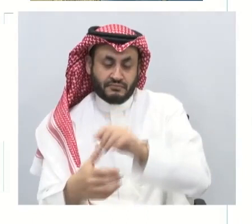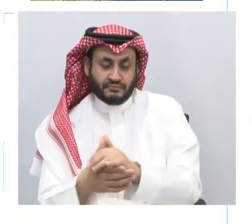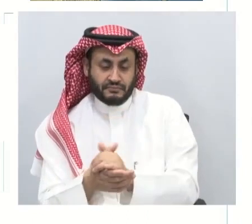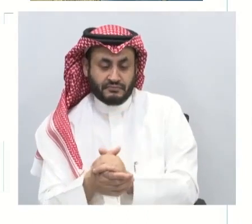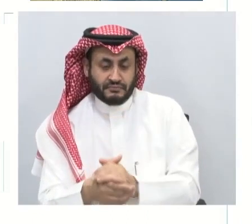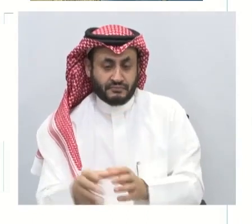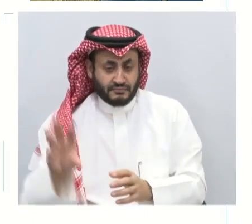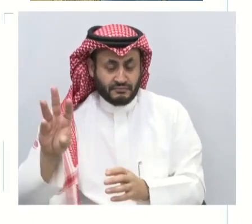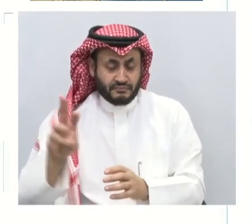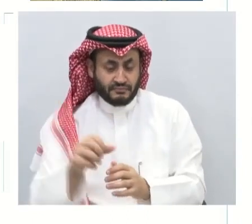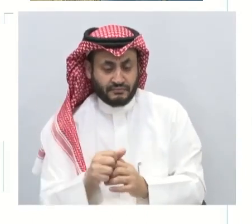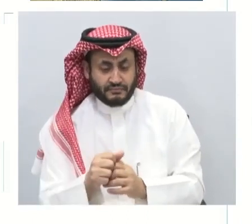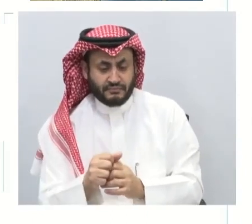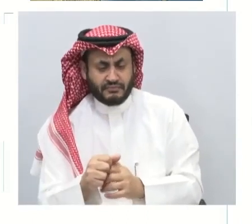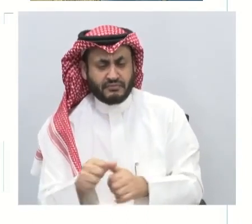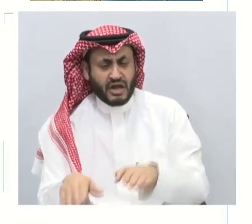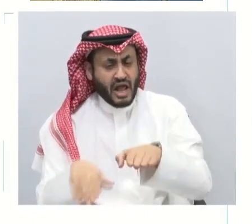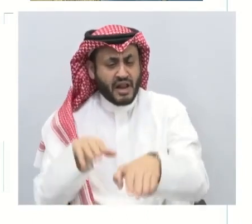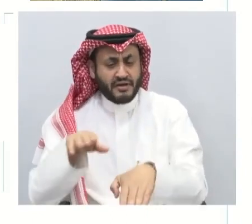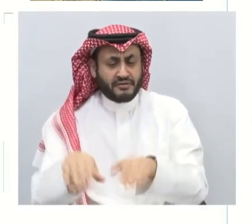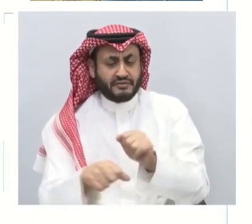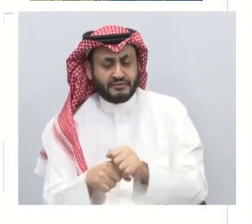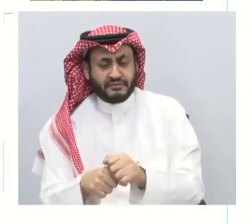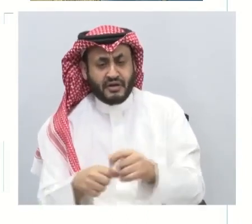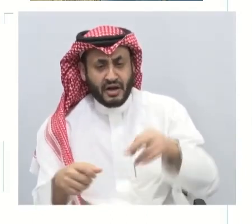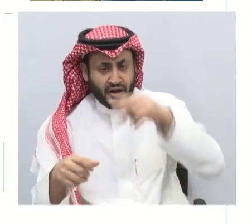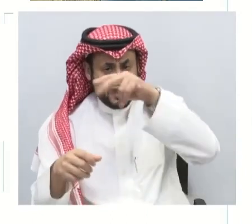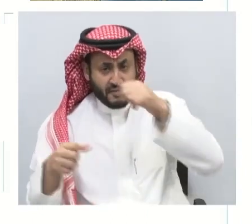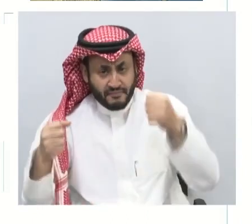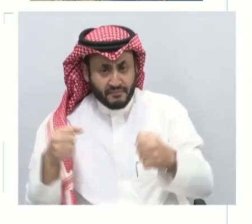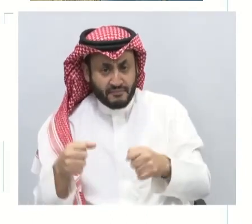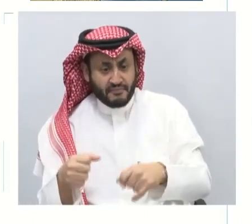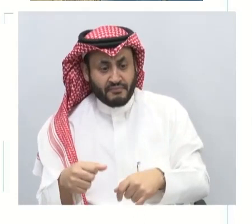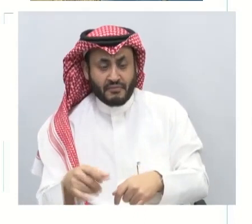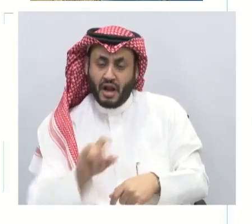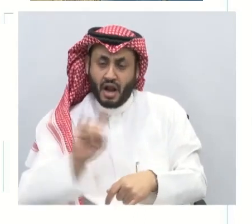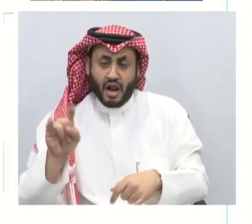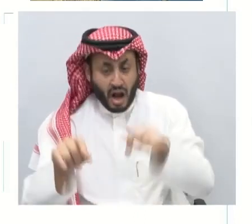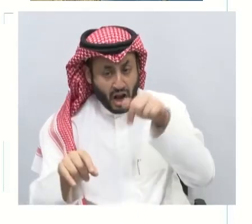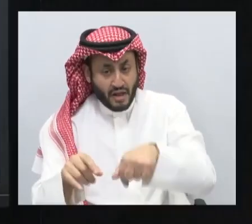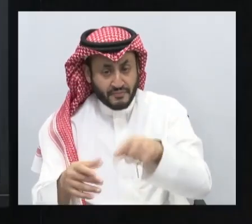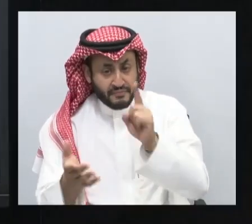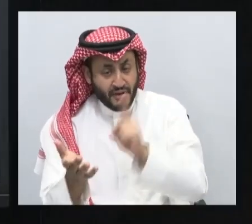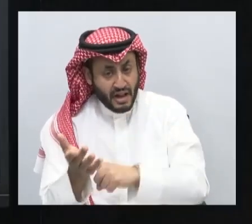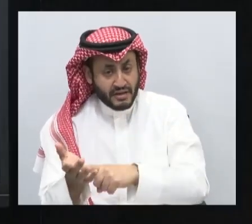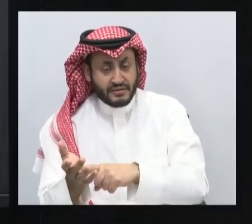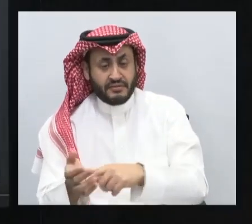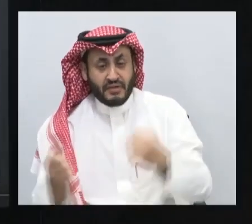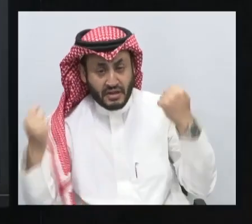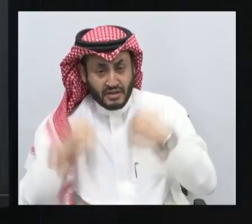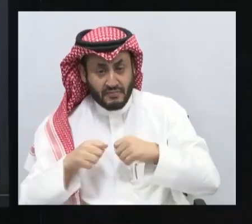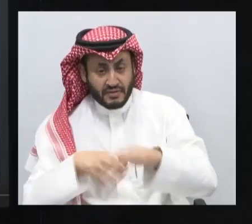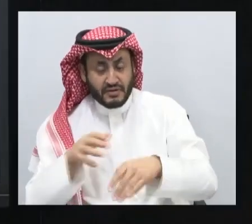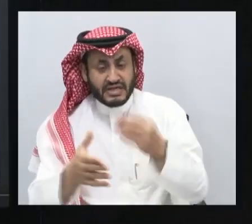six, you won't need boots and jackets in the mountains. That's no also, because you need